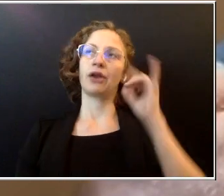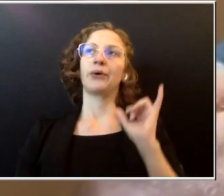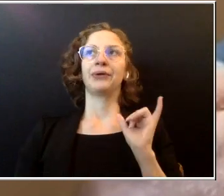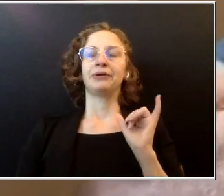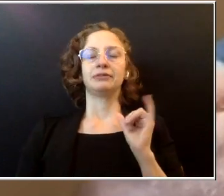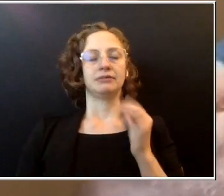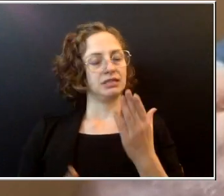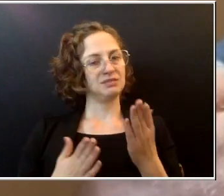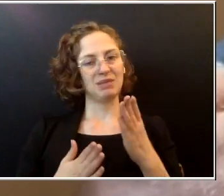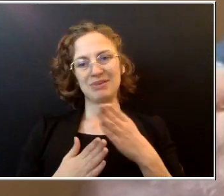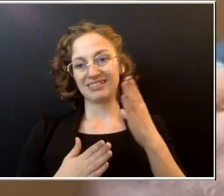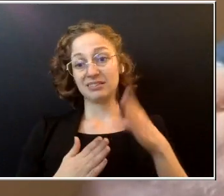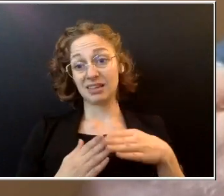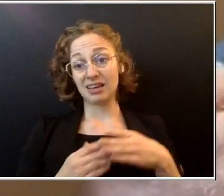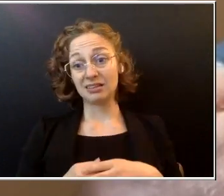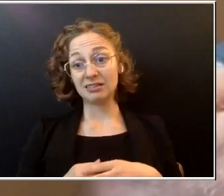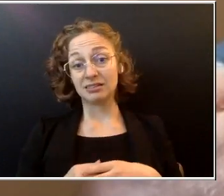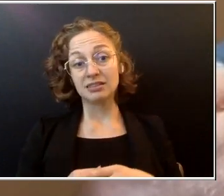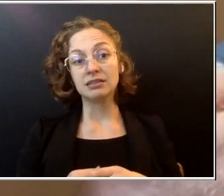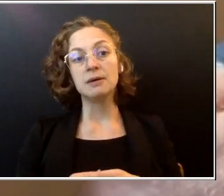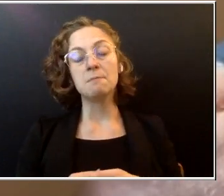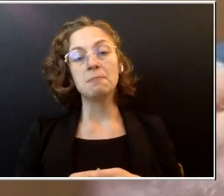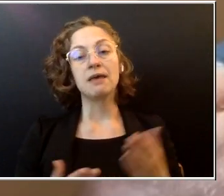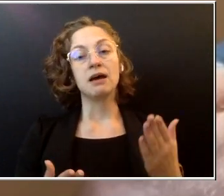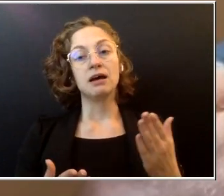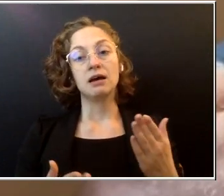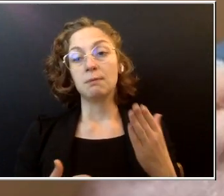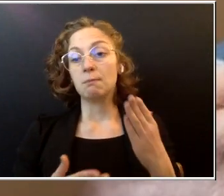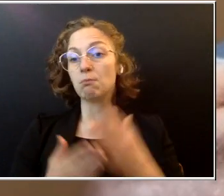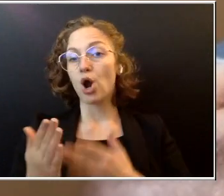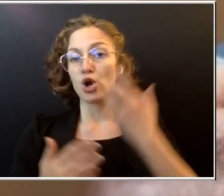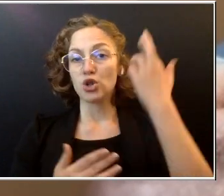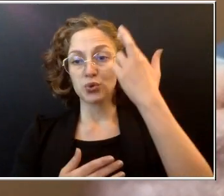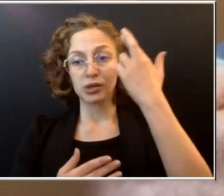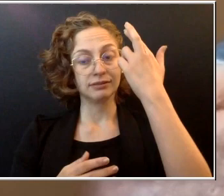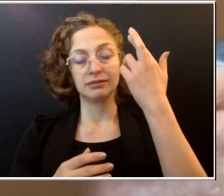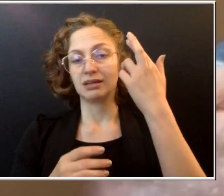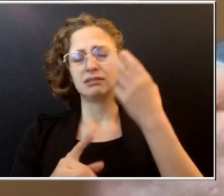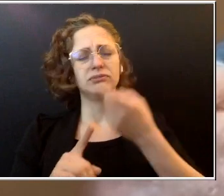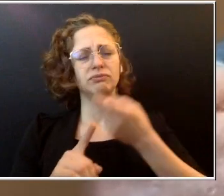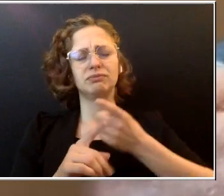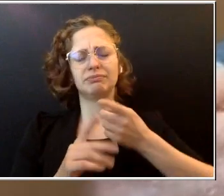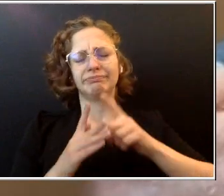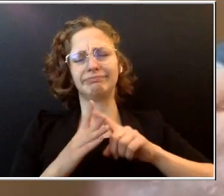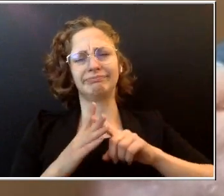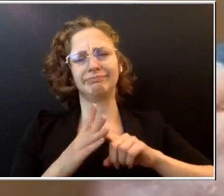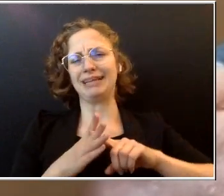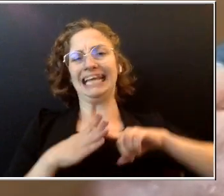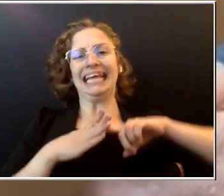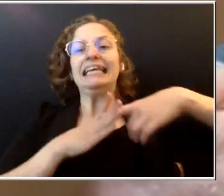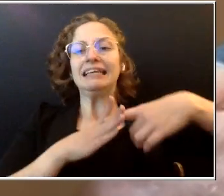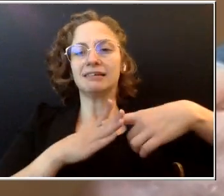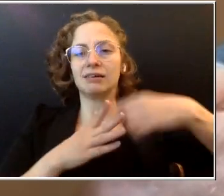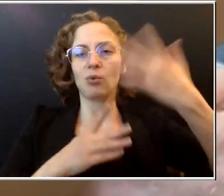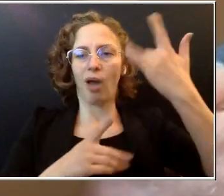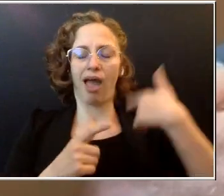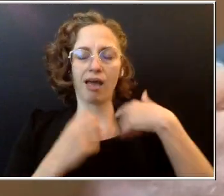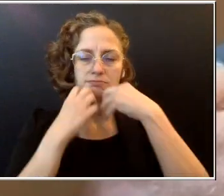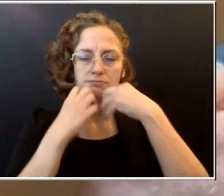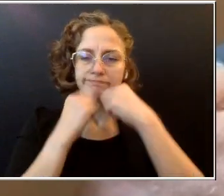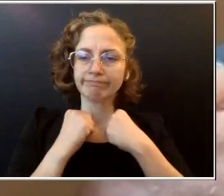reason, from the beginning, why it was so important to me to have fun, is as much as I may have been in denial